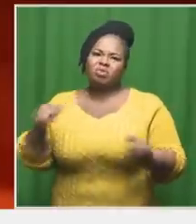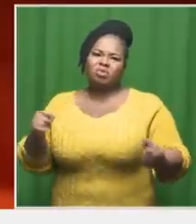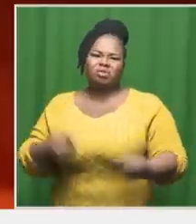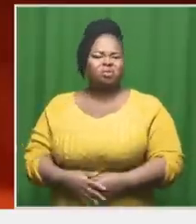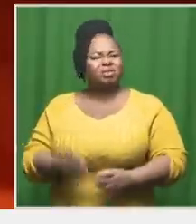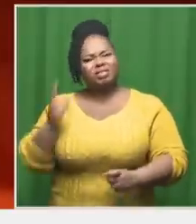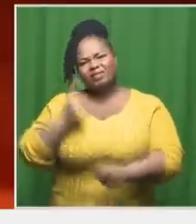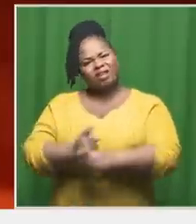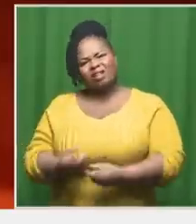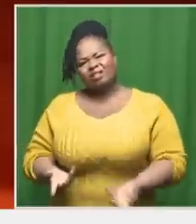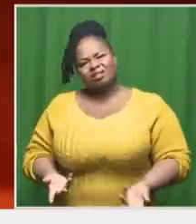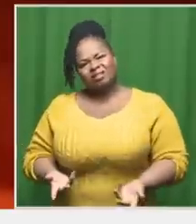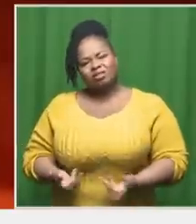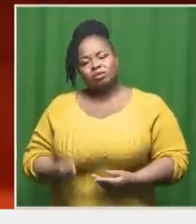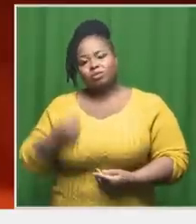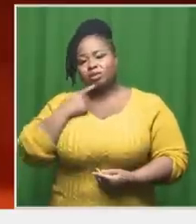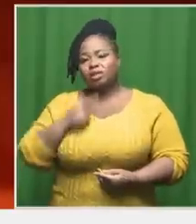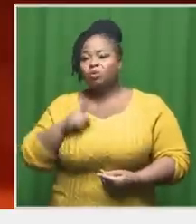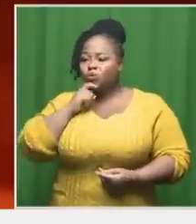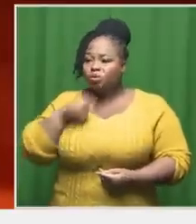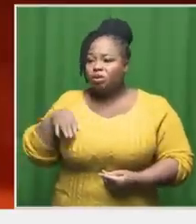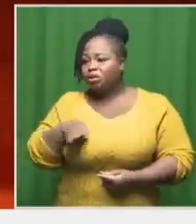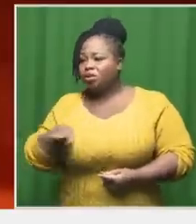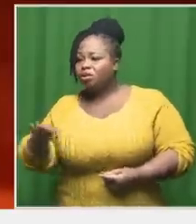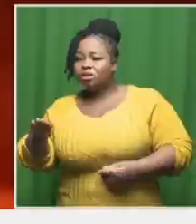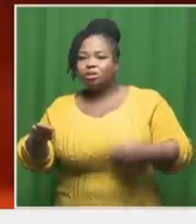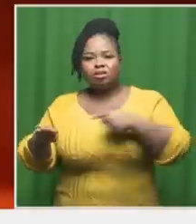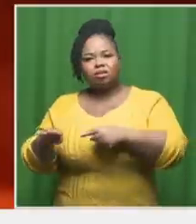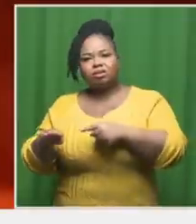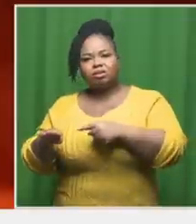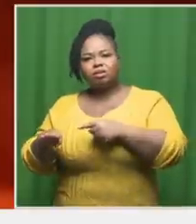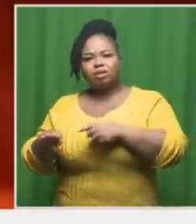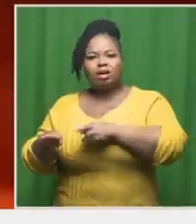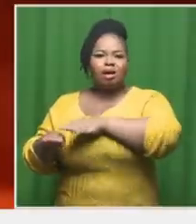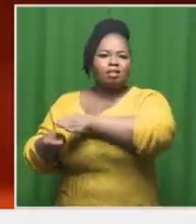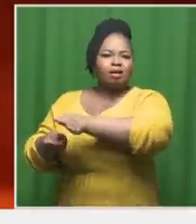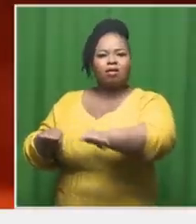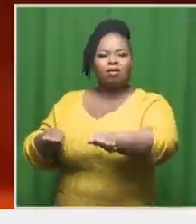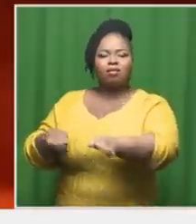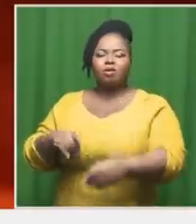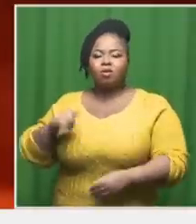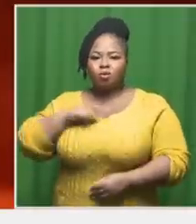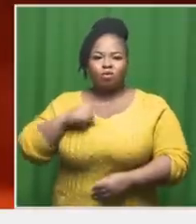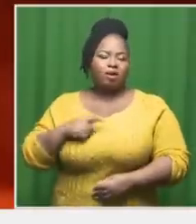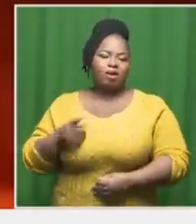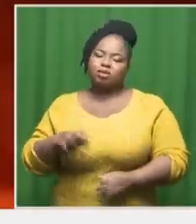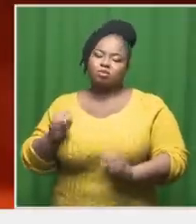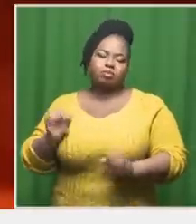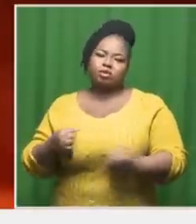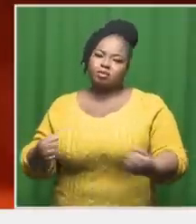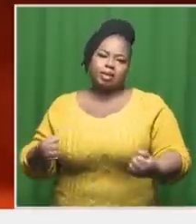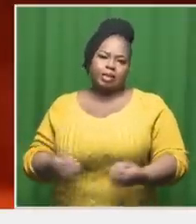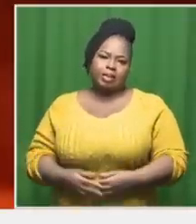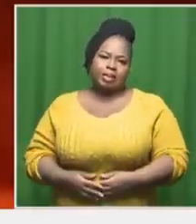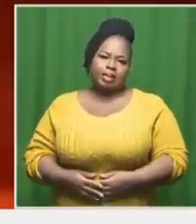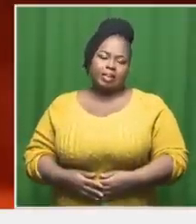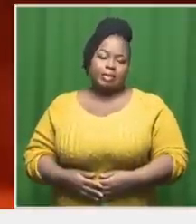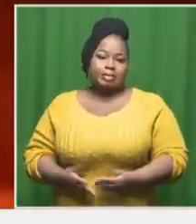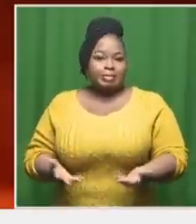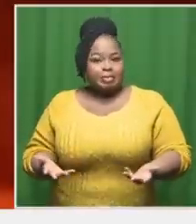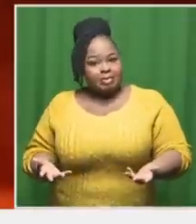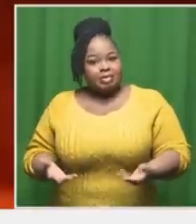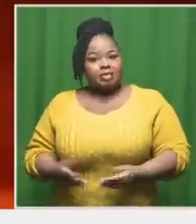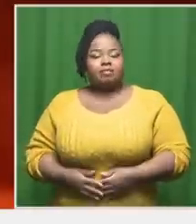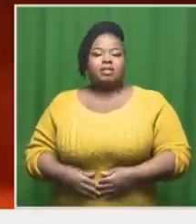extremely difficult for those route users to attempt to use those routes, because it would not be possible.